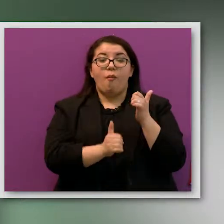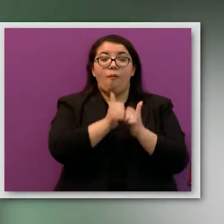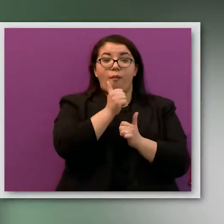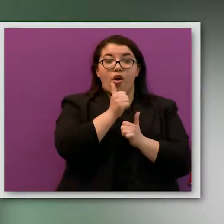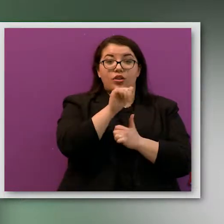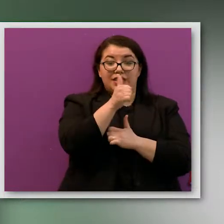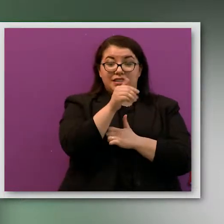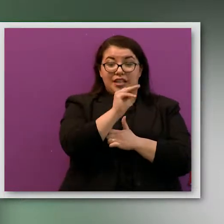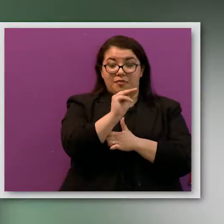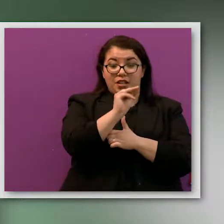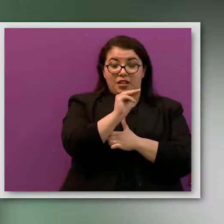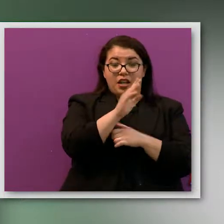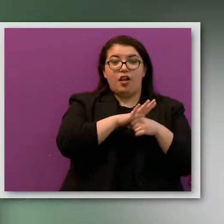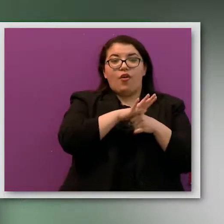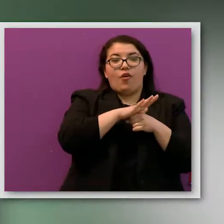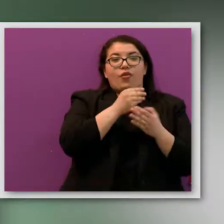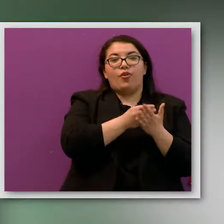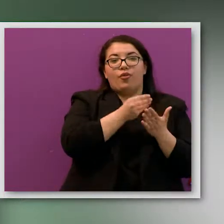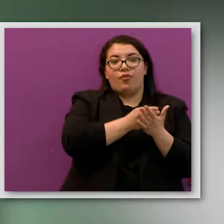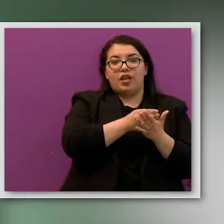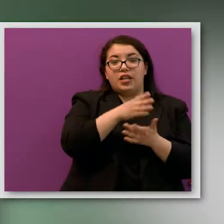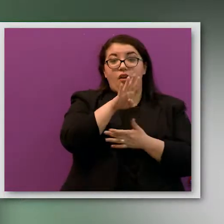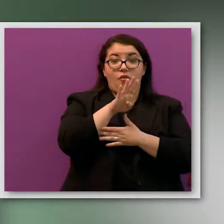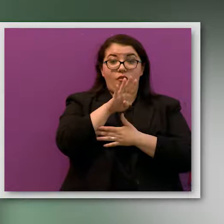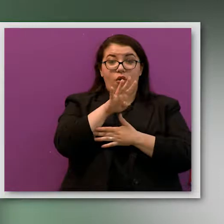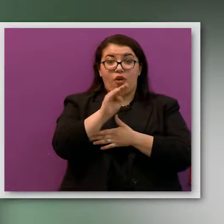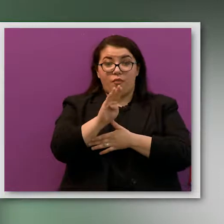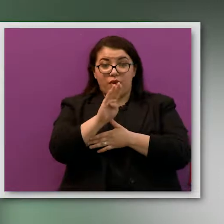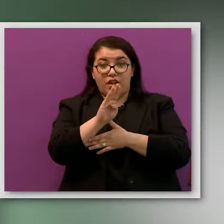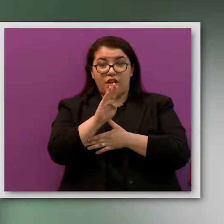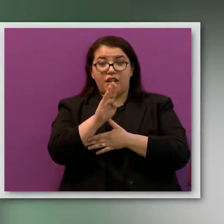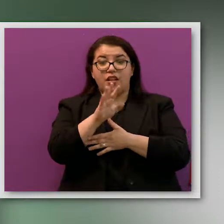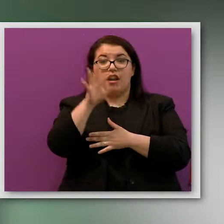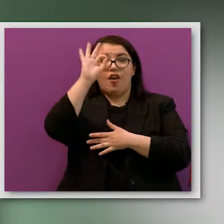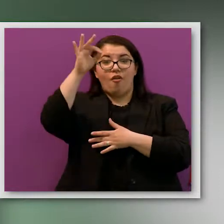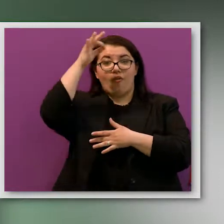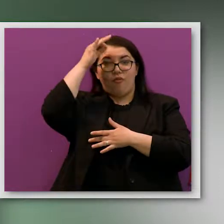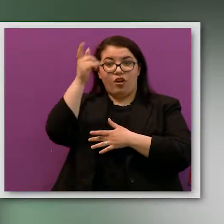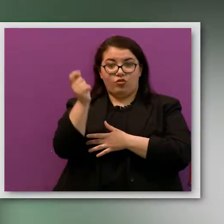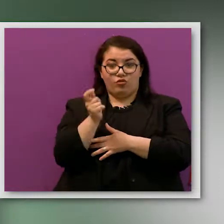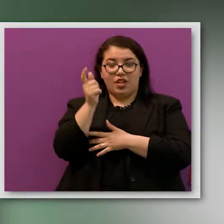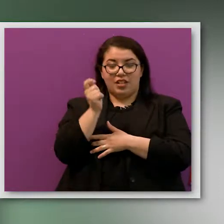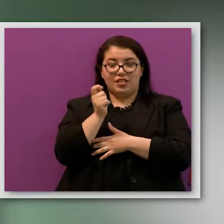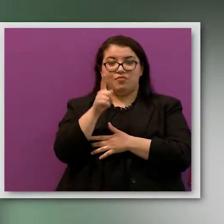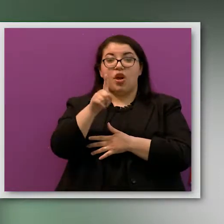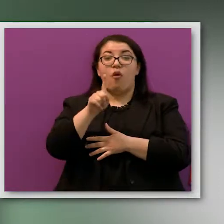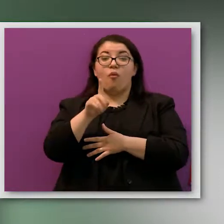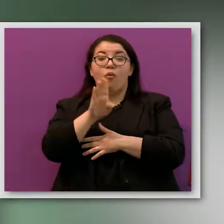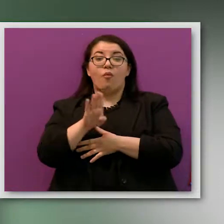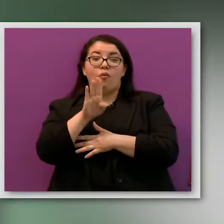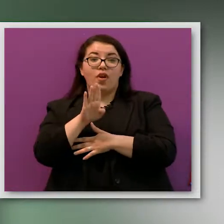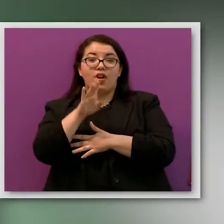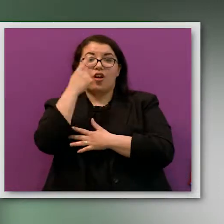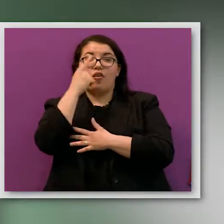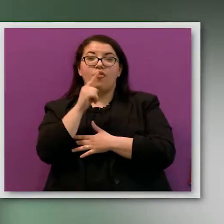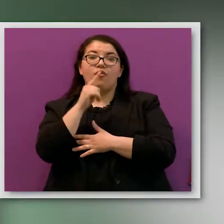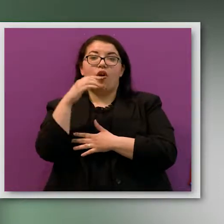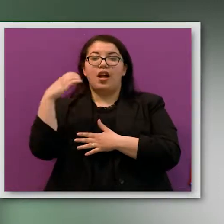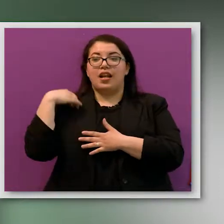is local funds. About $4 billion is federal grants. And $1 billion is what we're spending on the